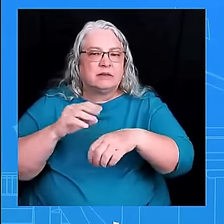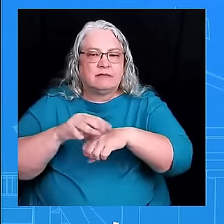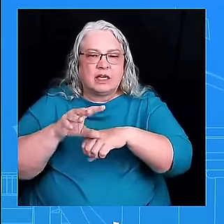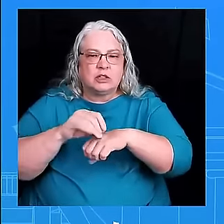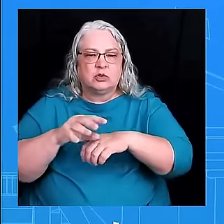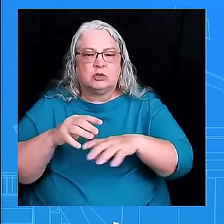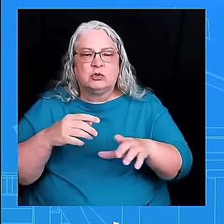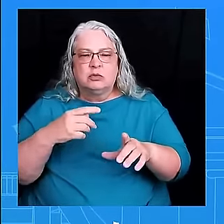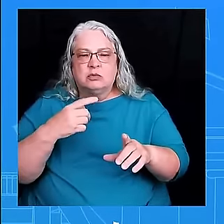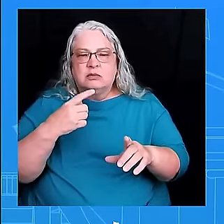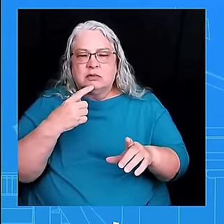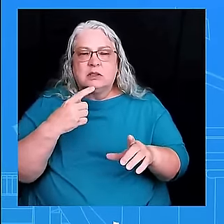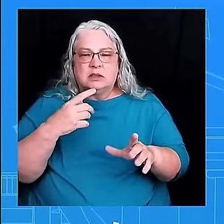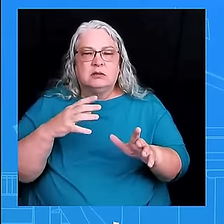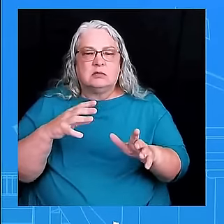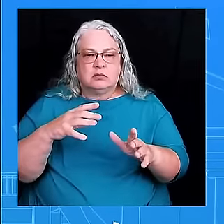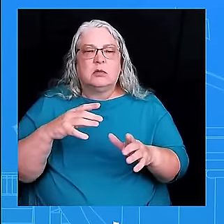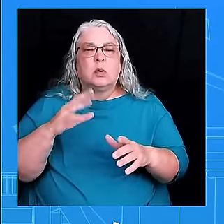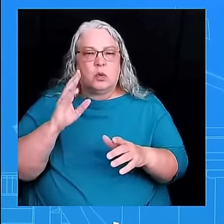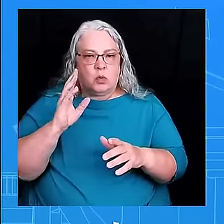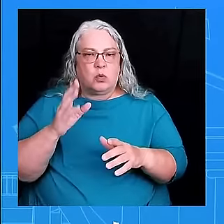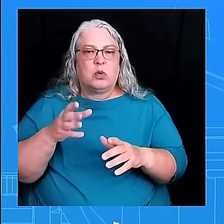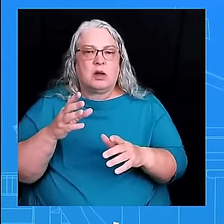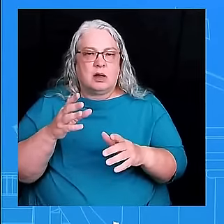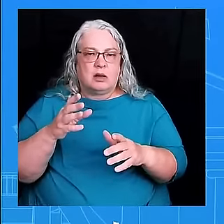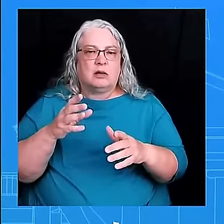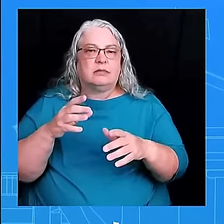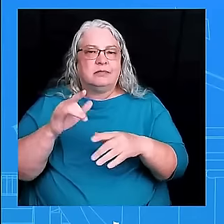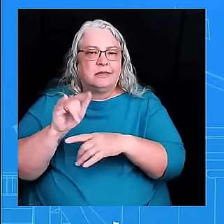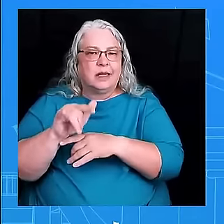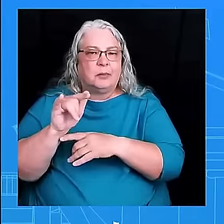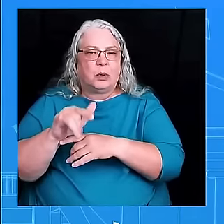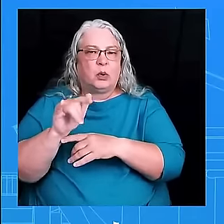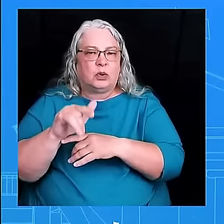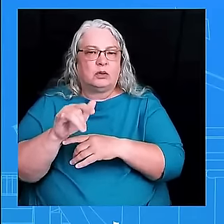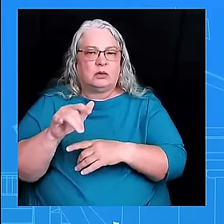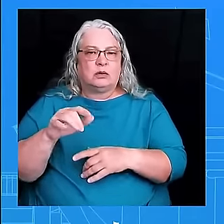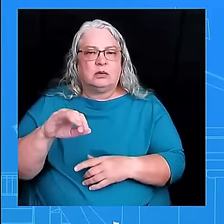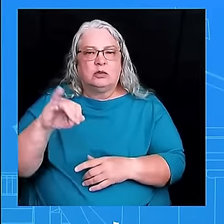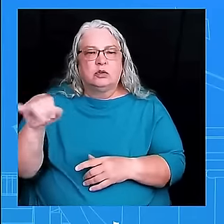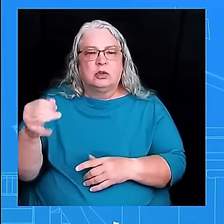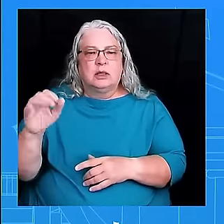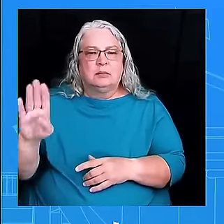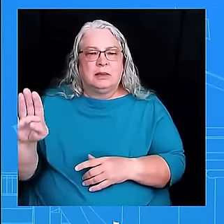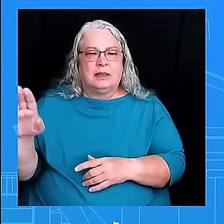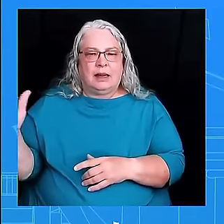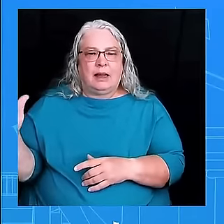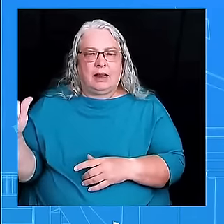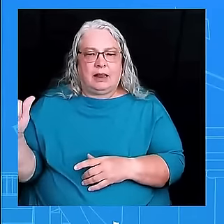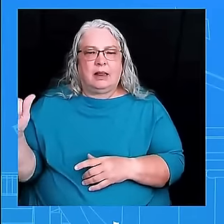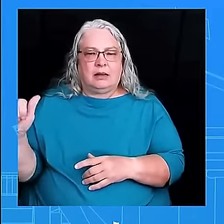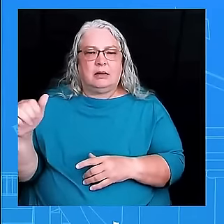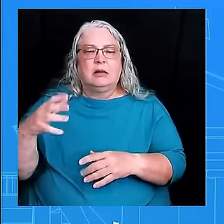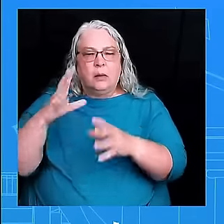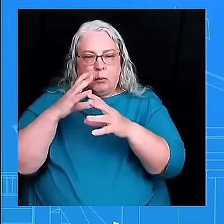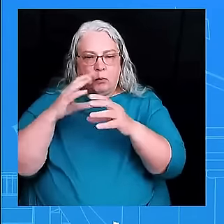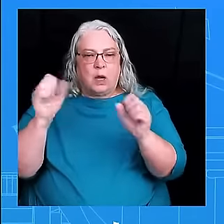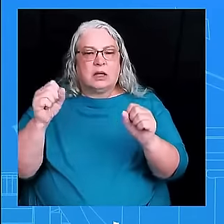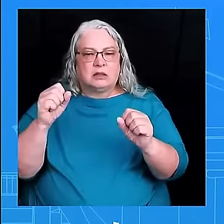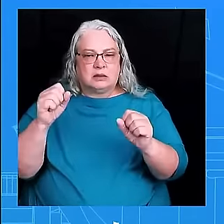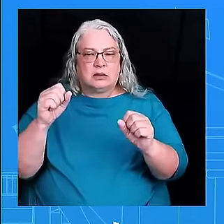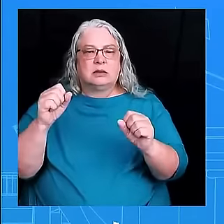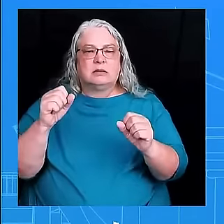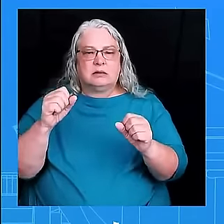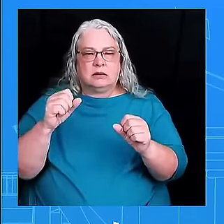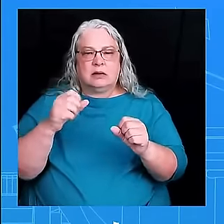JBA. And so the president and the vice president will be there to greet them. So